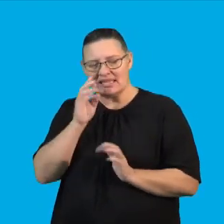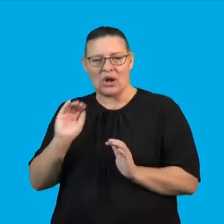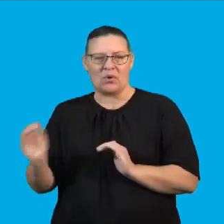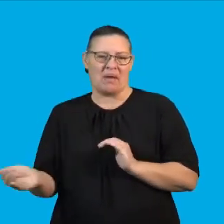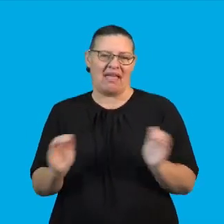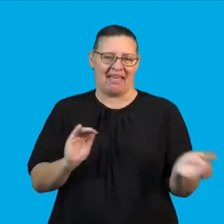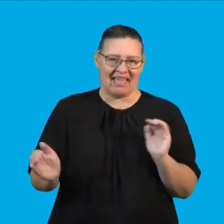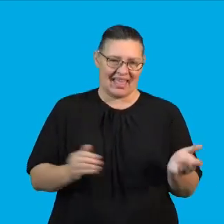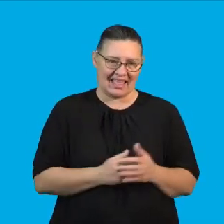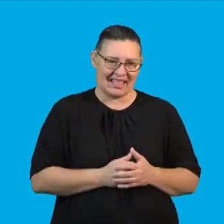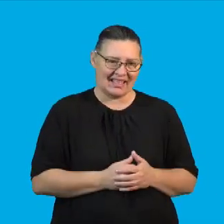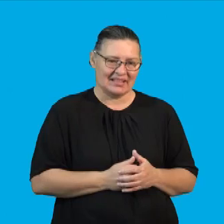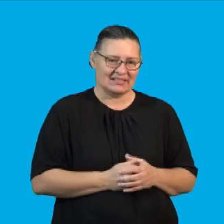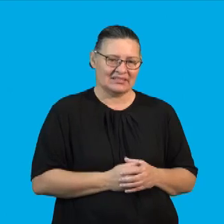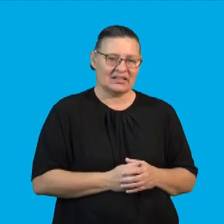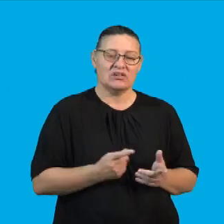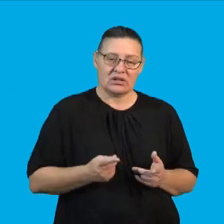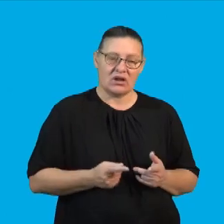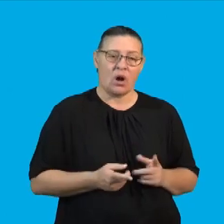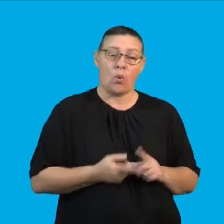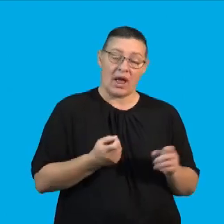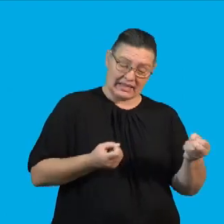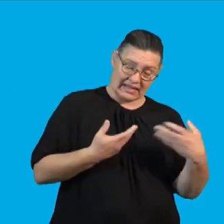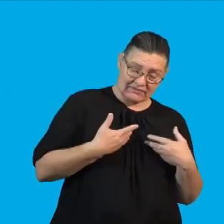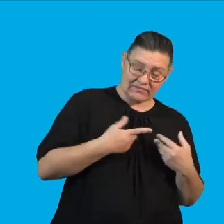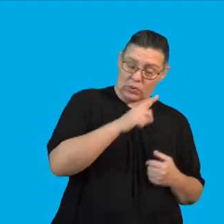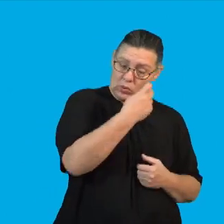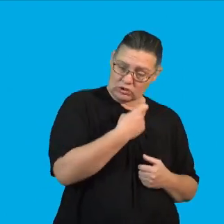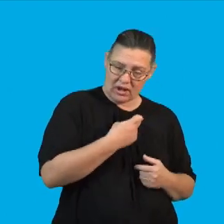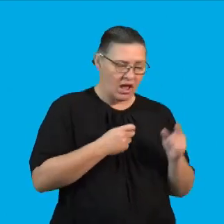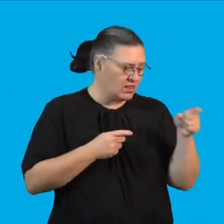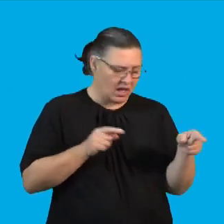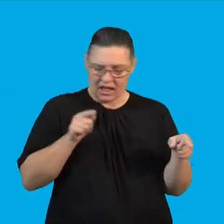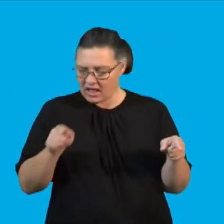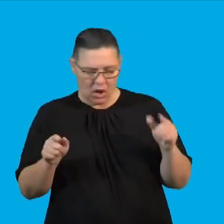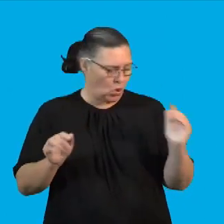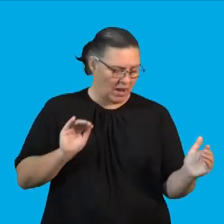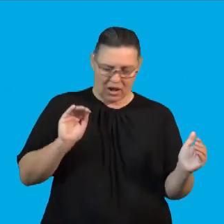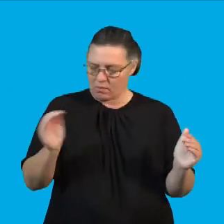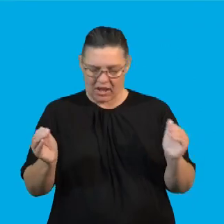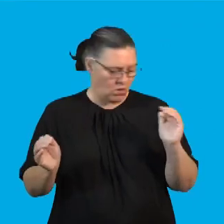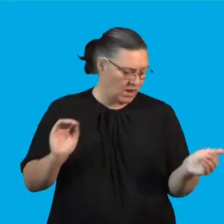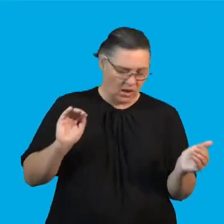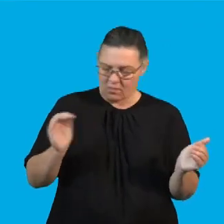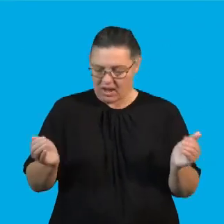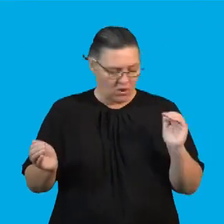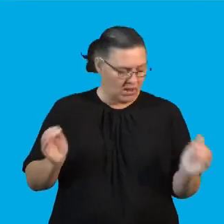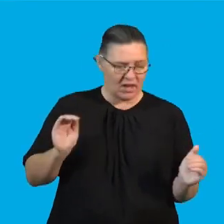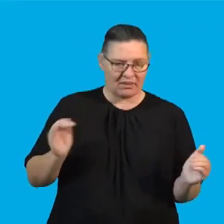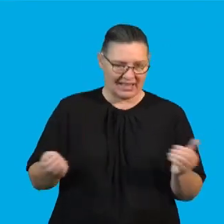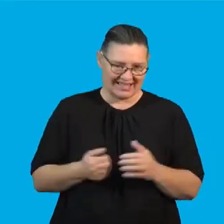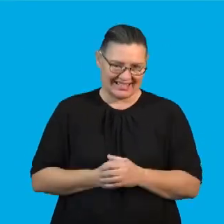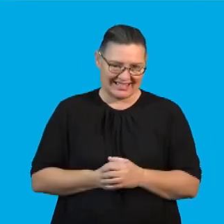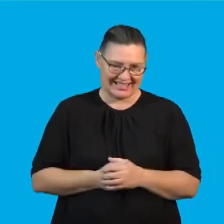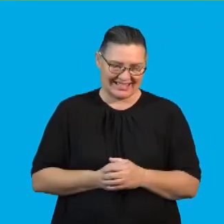4 marks how the comparison is given. When you compare, you take what is given on the question and you work only on